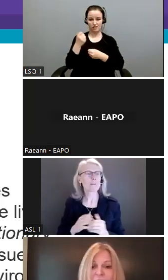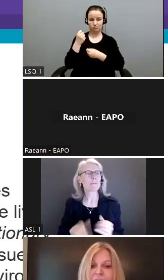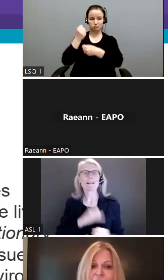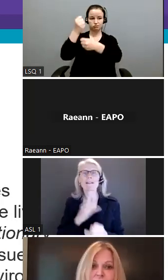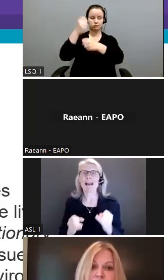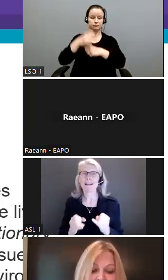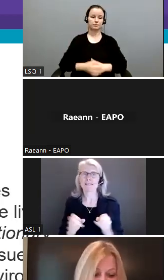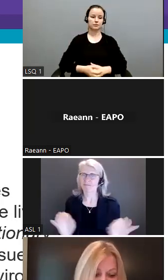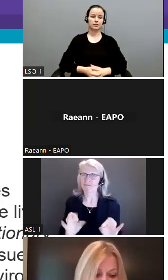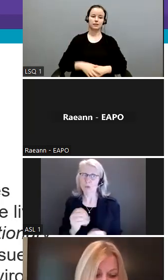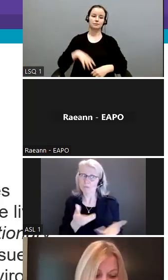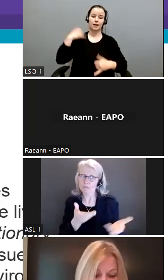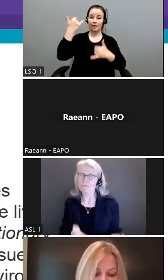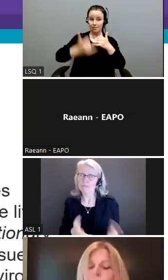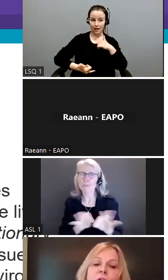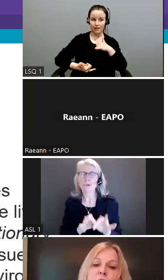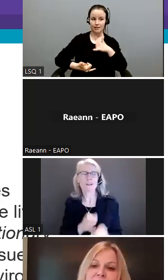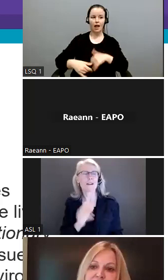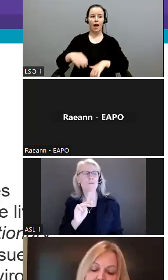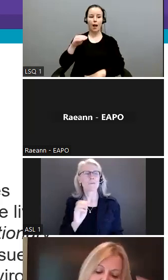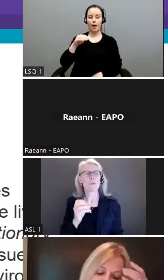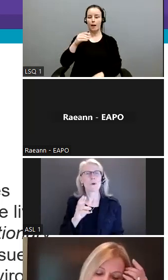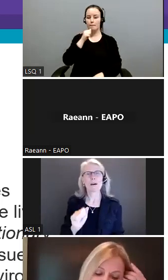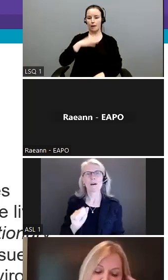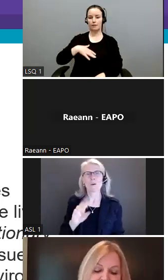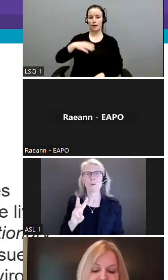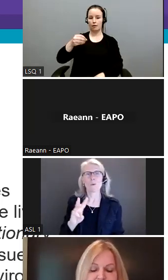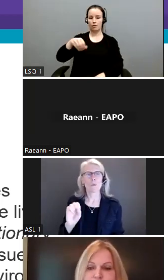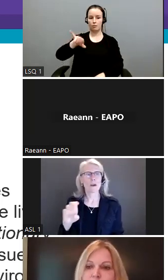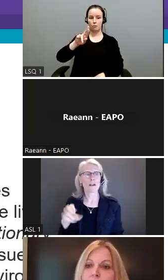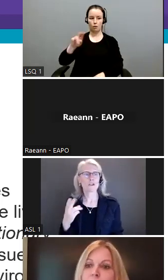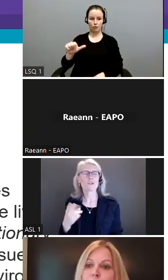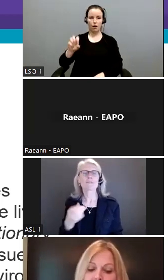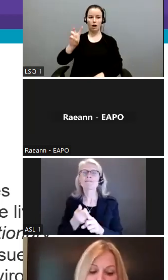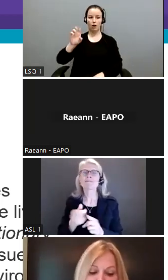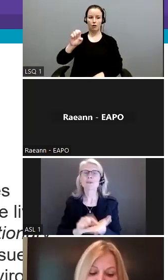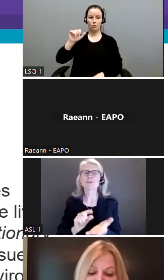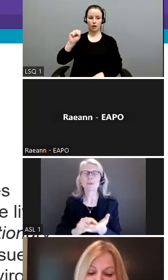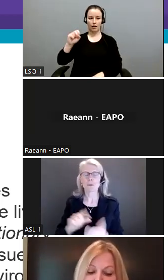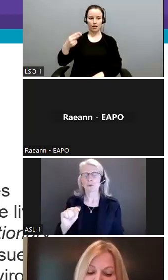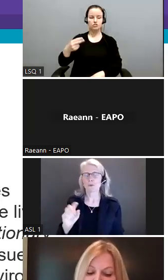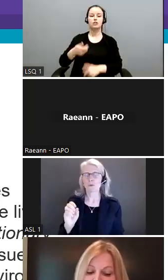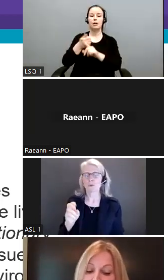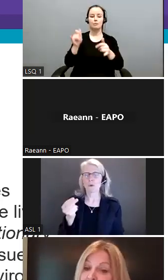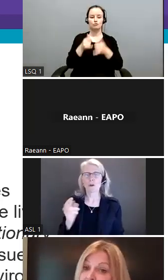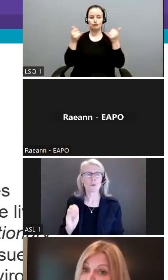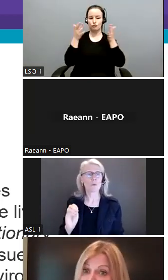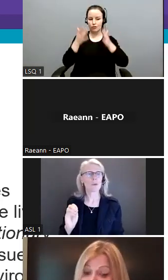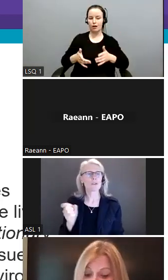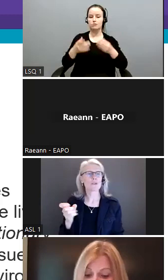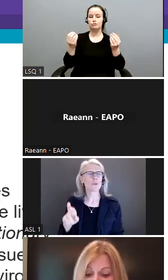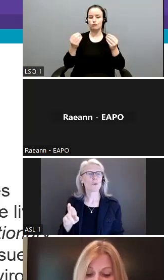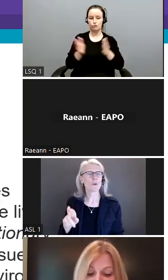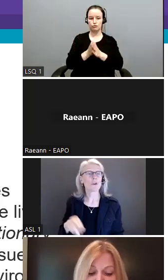we have Ms. Moira Walsh, who is a Toronto Star journalist. Moira is the Star's lead on its Third